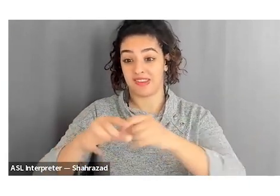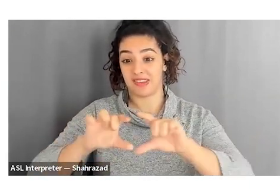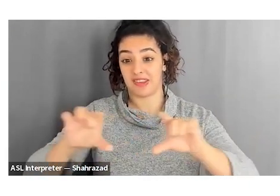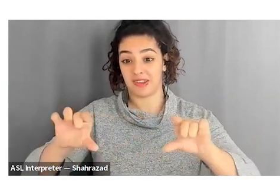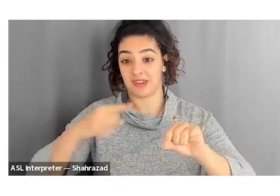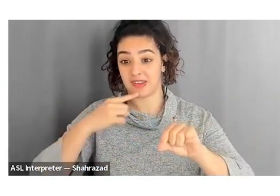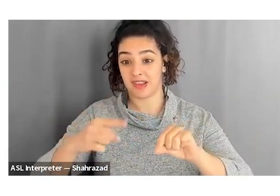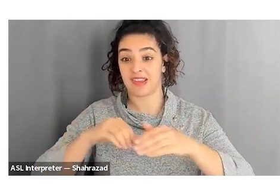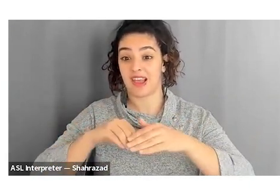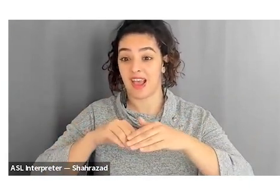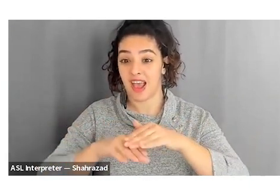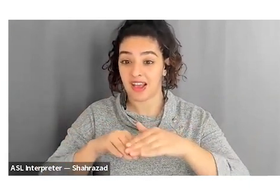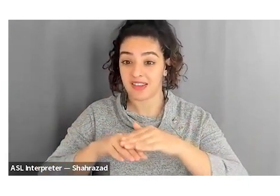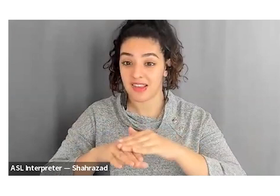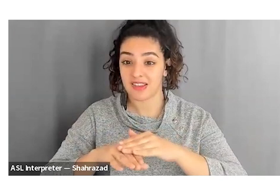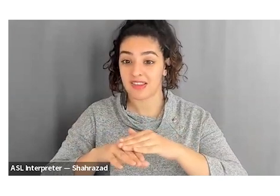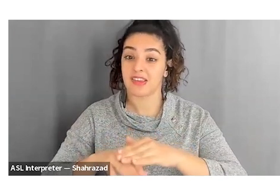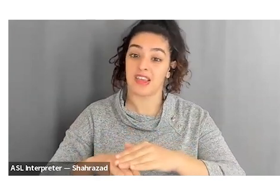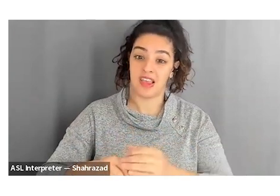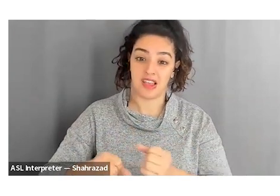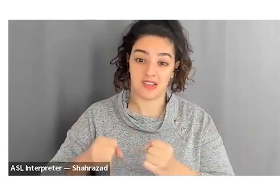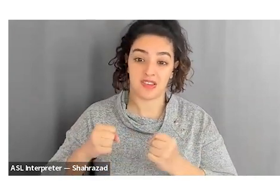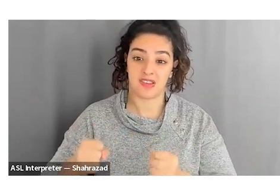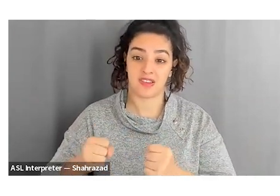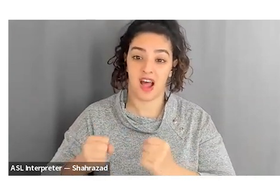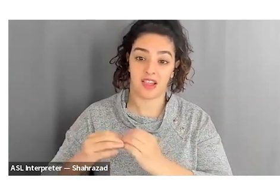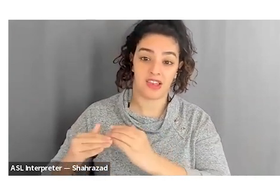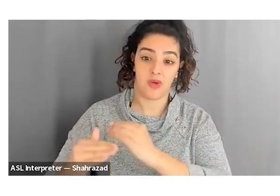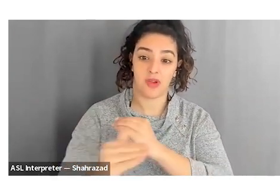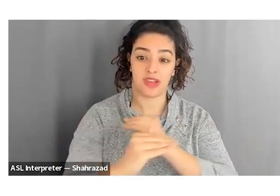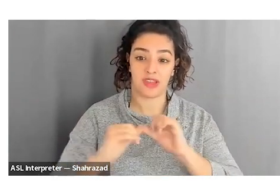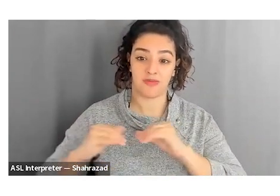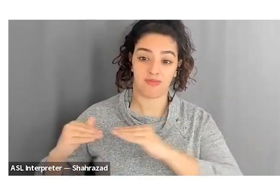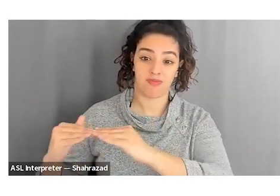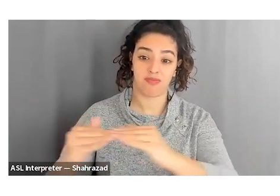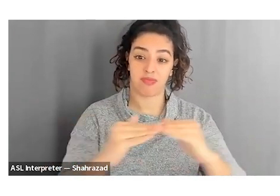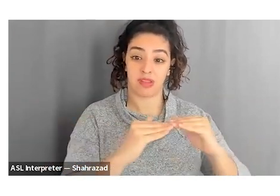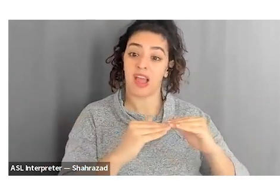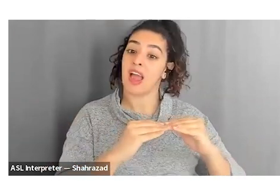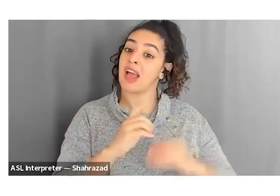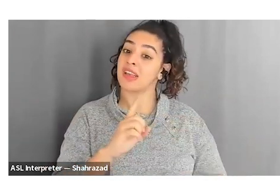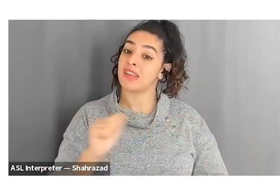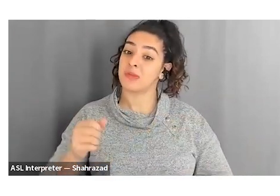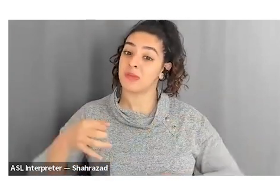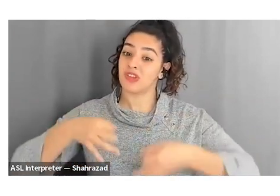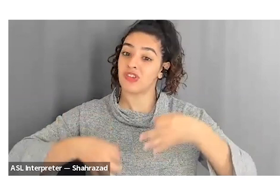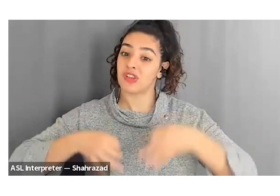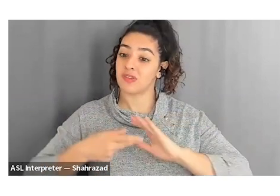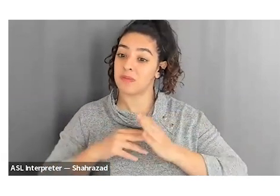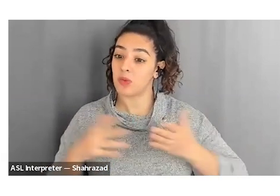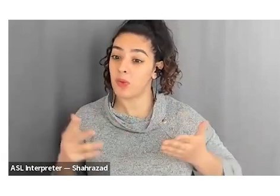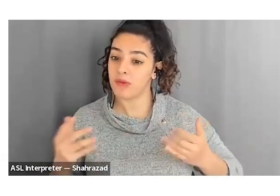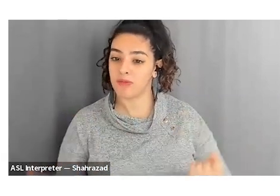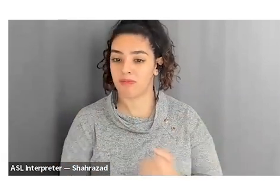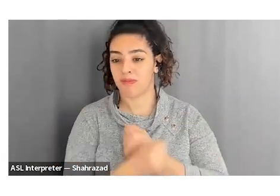Access is Solidarity, is Disability Justice, is Love. And we have some wonderful stickers. And